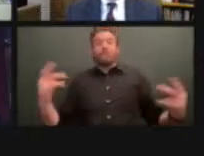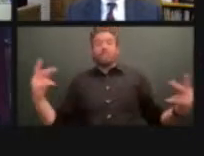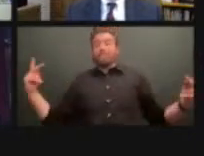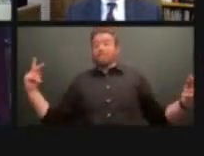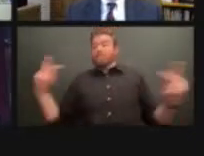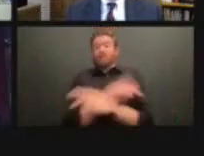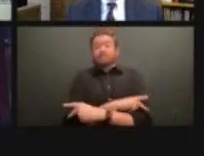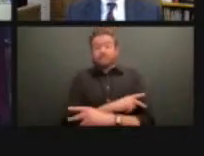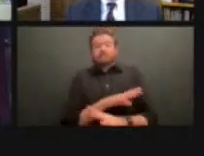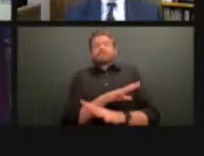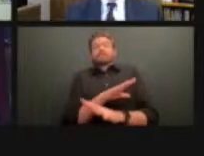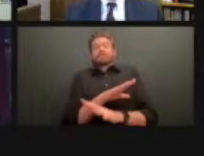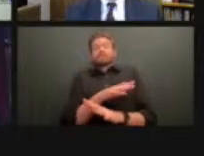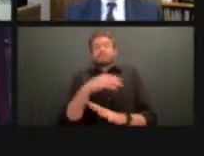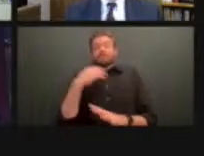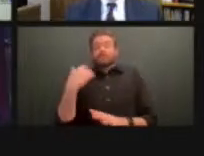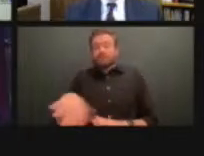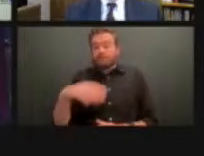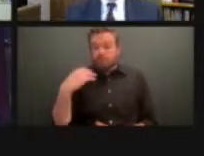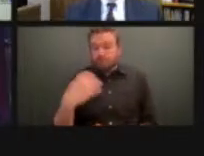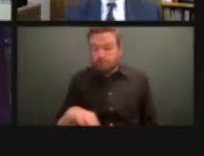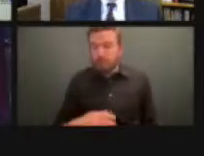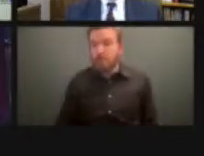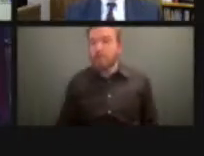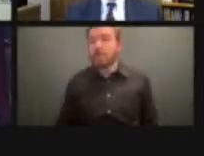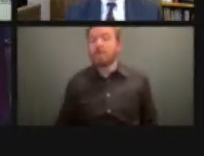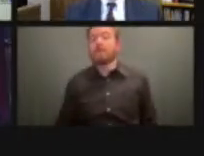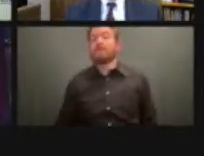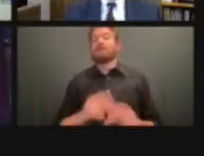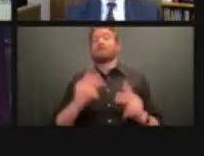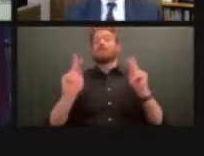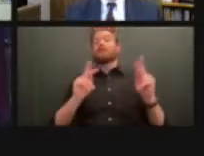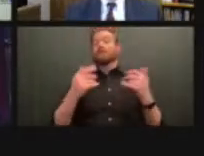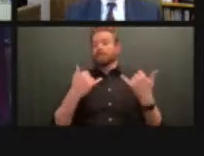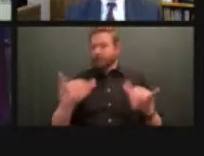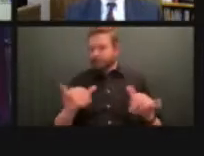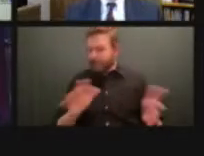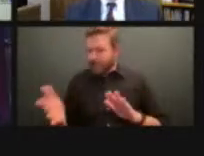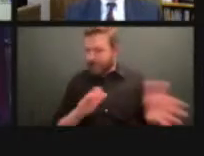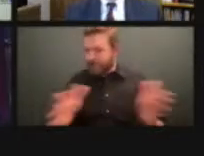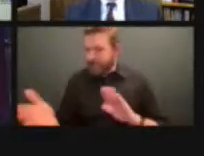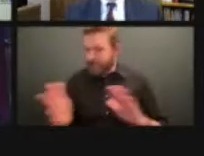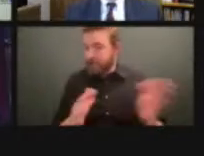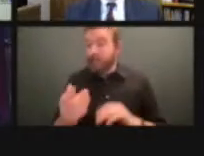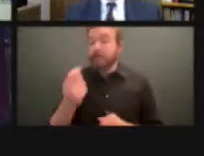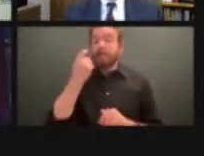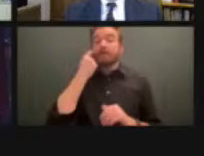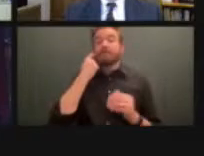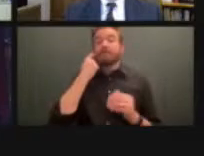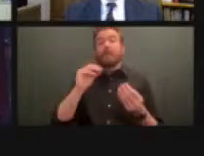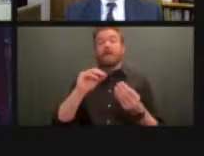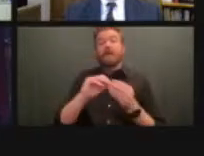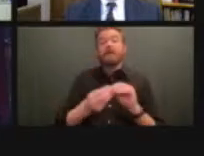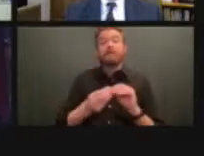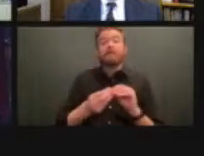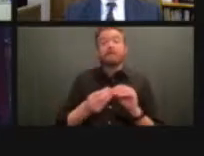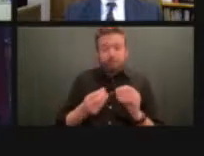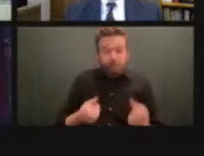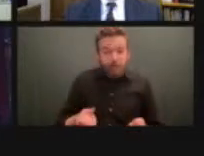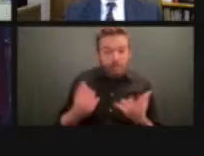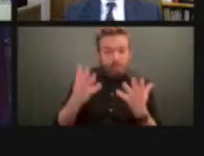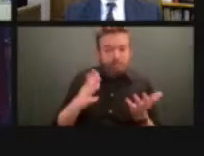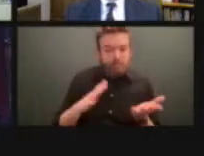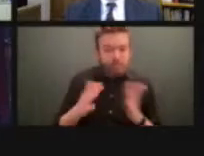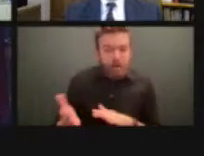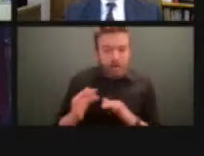And yes, folks are still dying. Here is the latest numbers of confirmed deaths over the past week. Again,